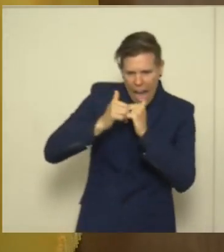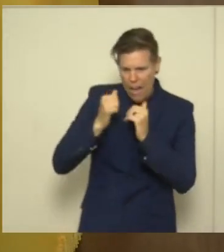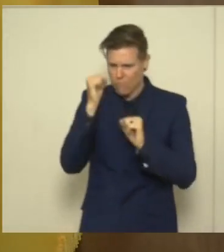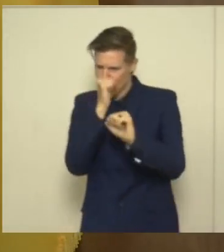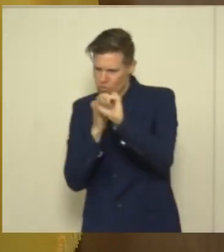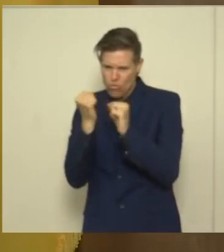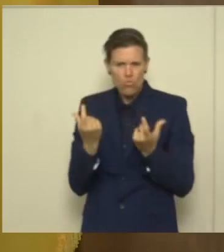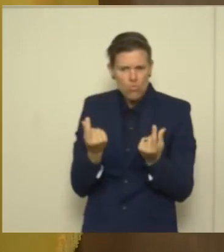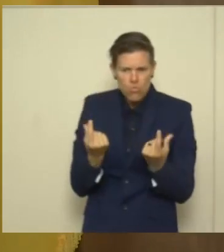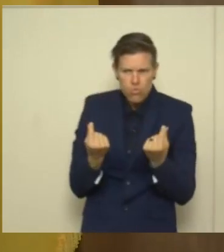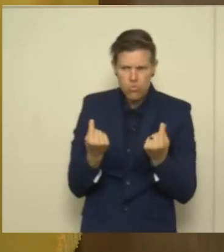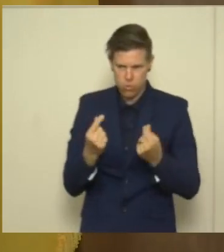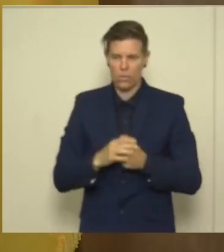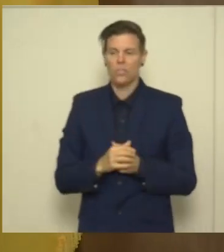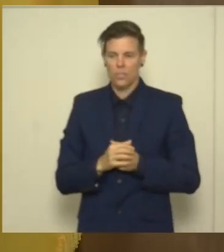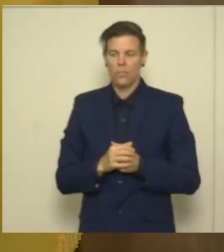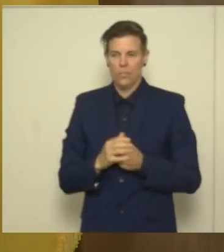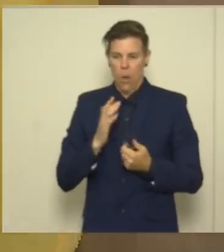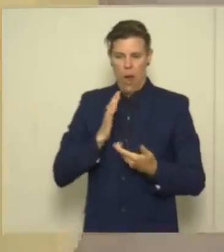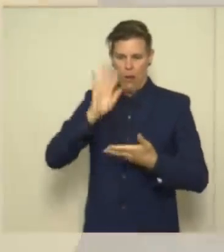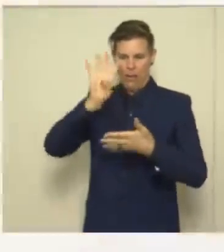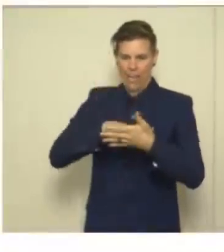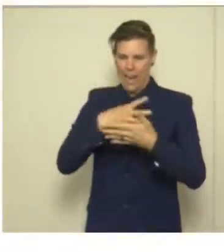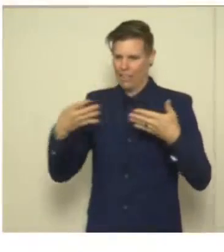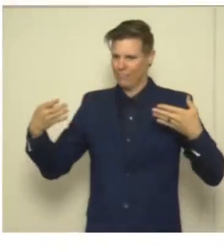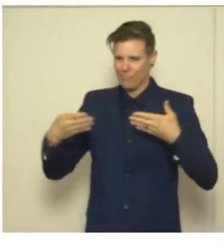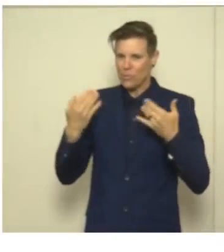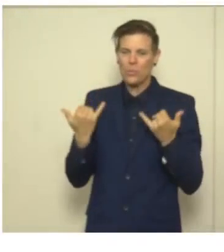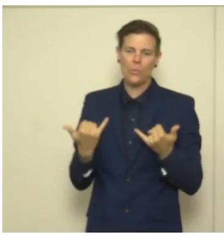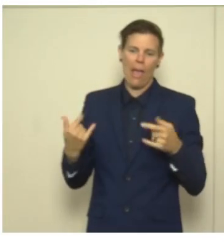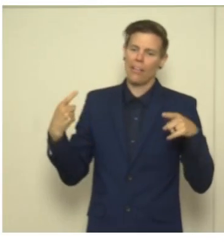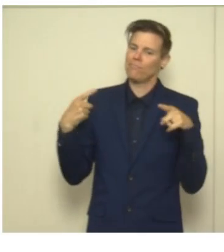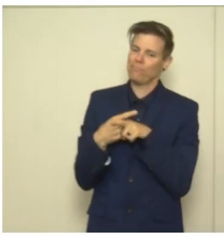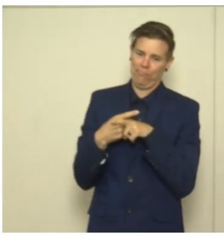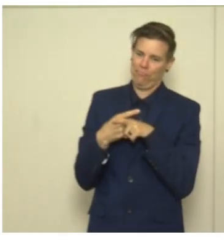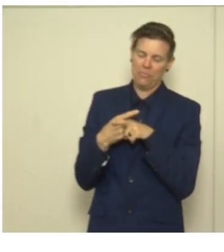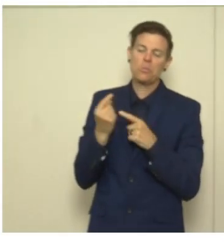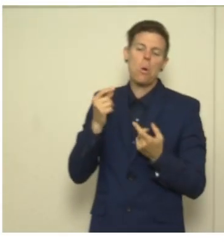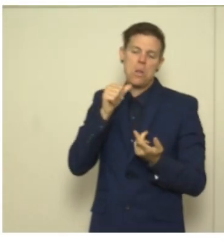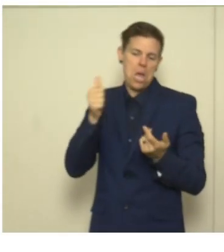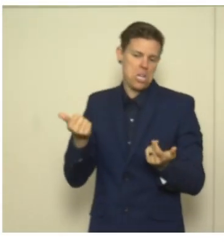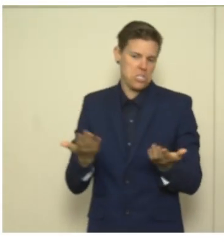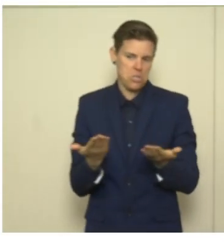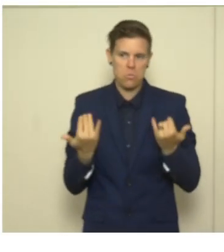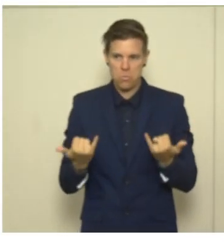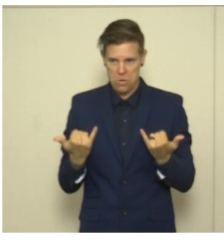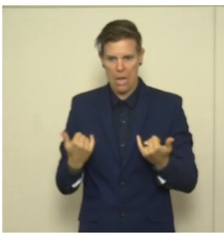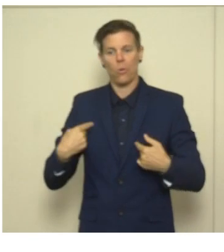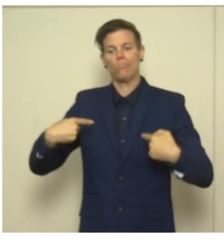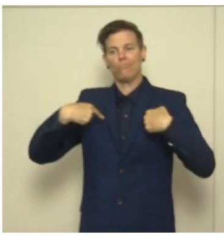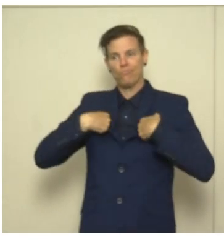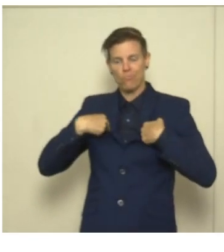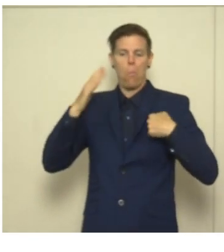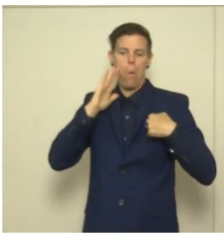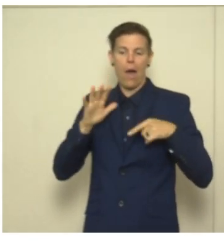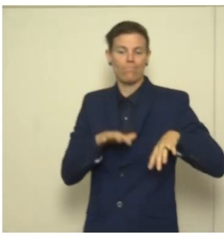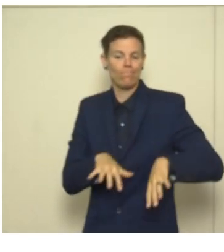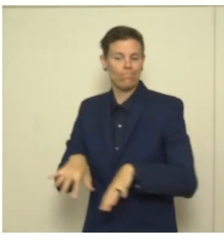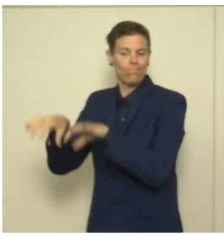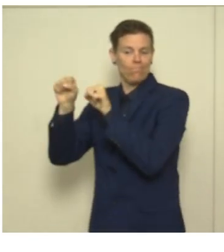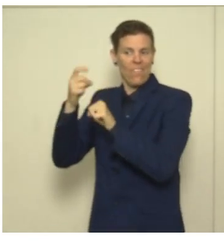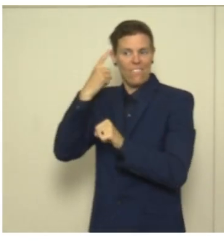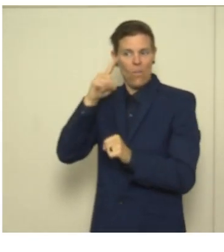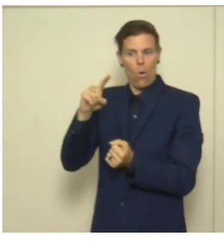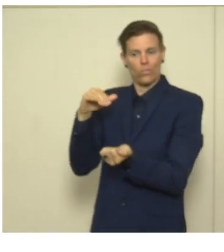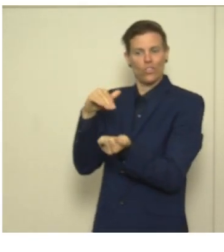the same week. So let's go to my first slide. So I'm going to be doing some of the work that Dr. Grace typically does